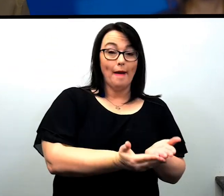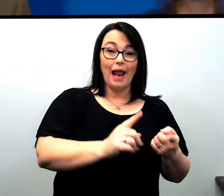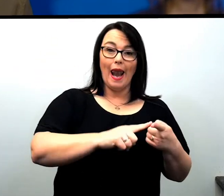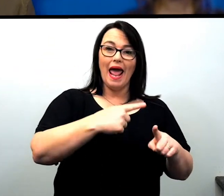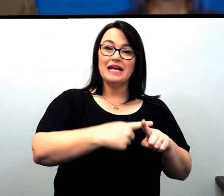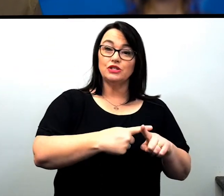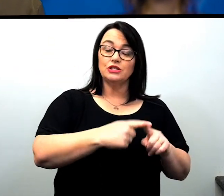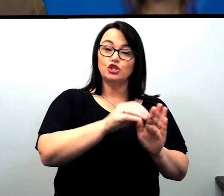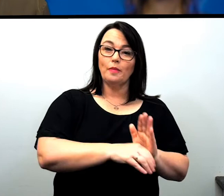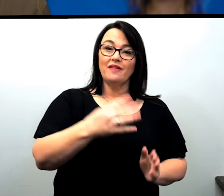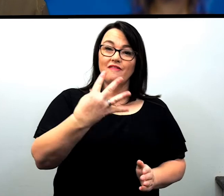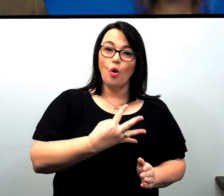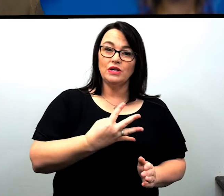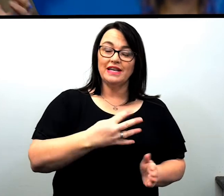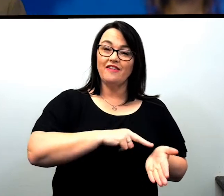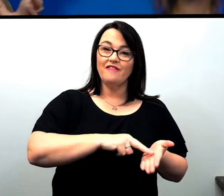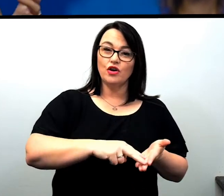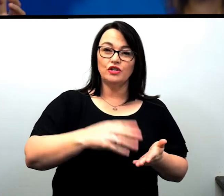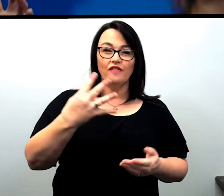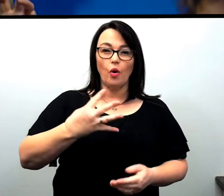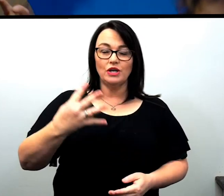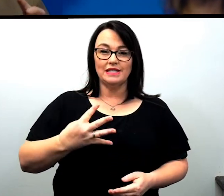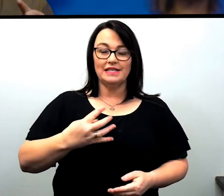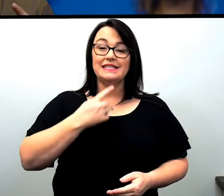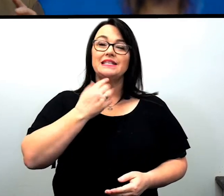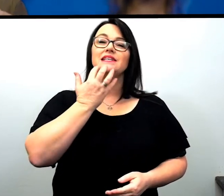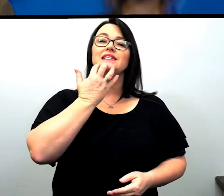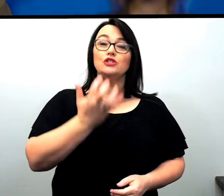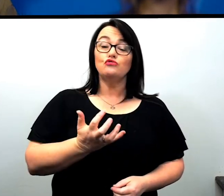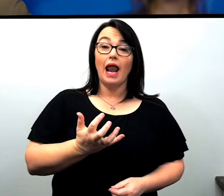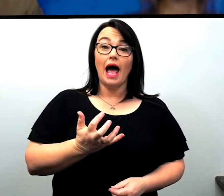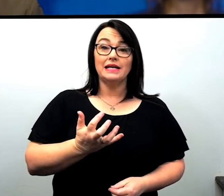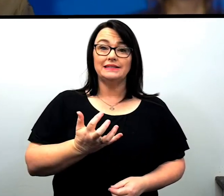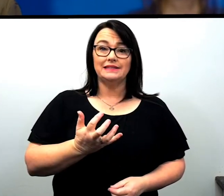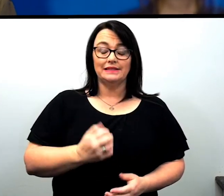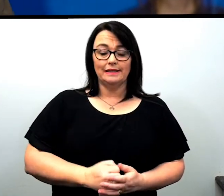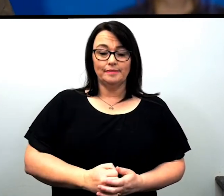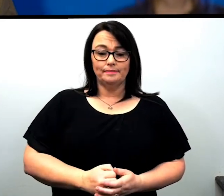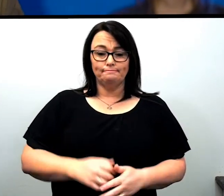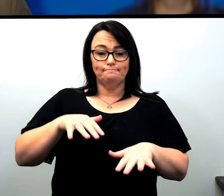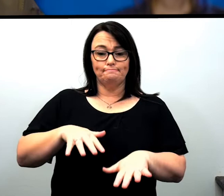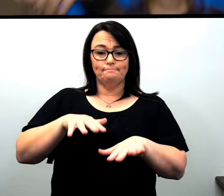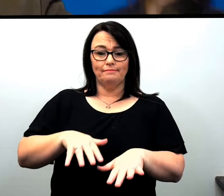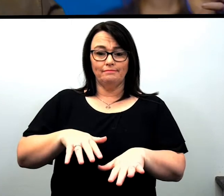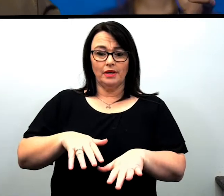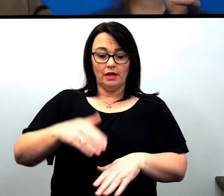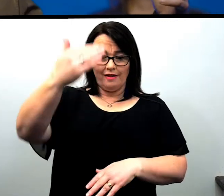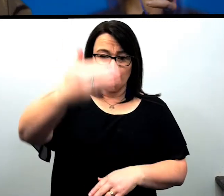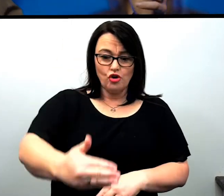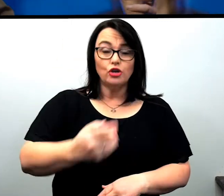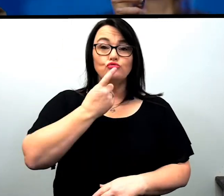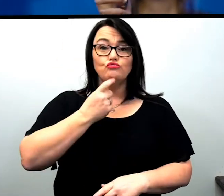chapter 14, verse 14. And it talks about the Israelites were in a place where the Red Sea was in front of them and the army